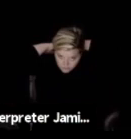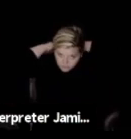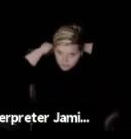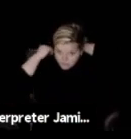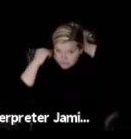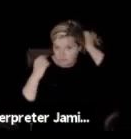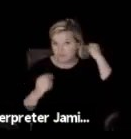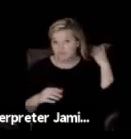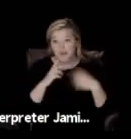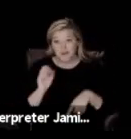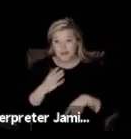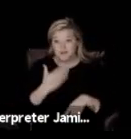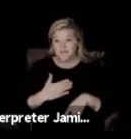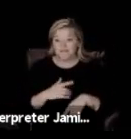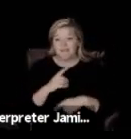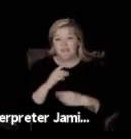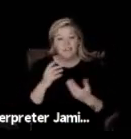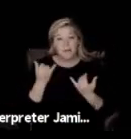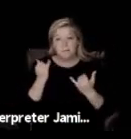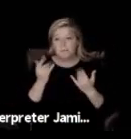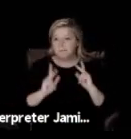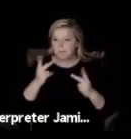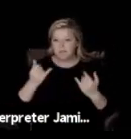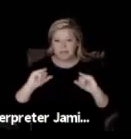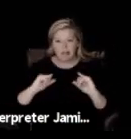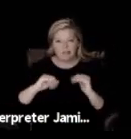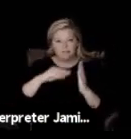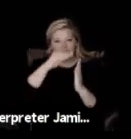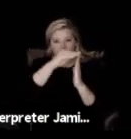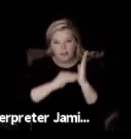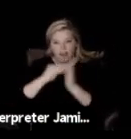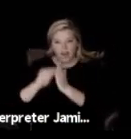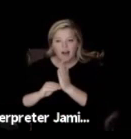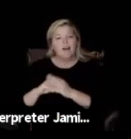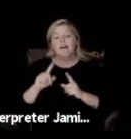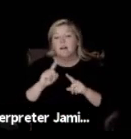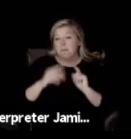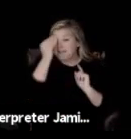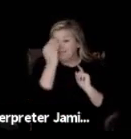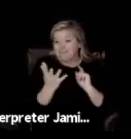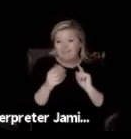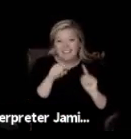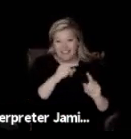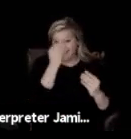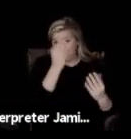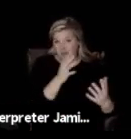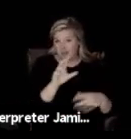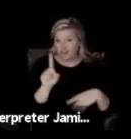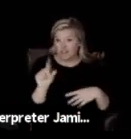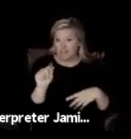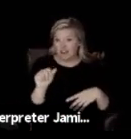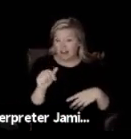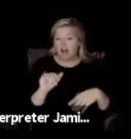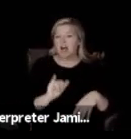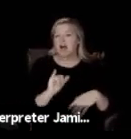This is good. It looks like the numbers are still kind of coming in, but I will tell you this is very telling. So this is what it's telling